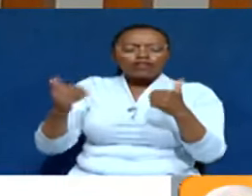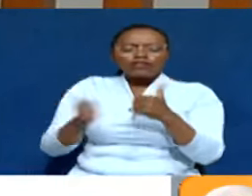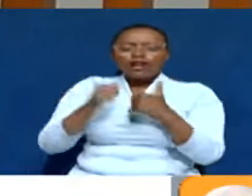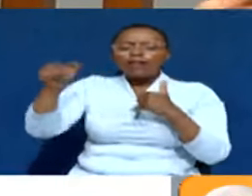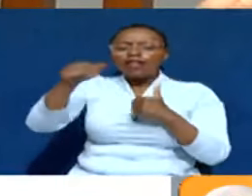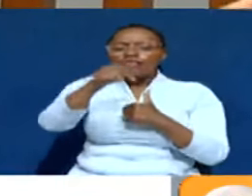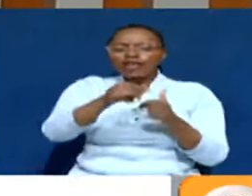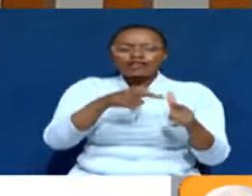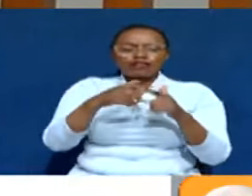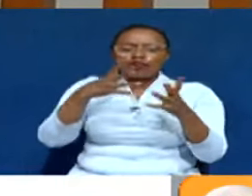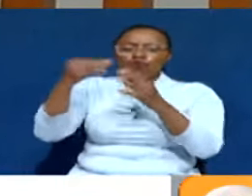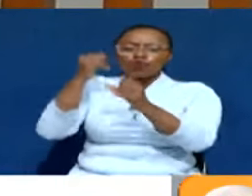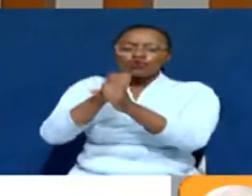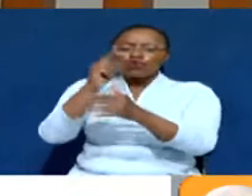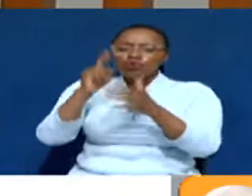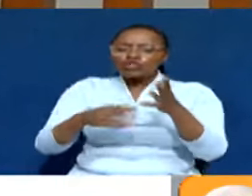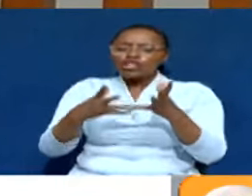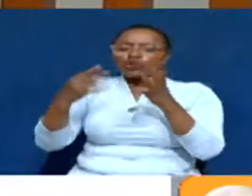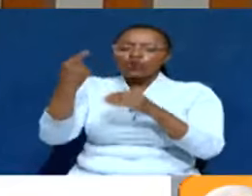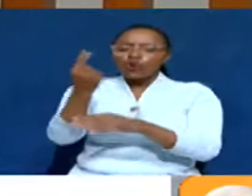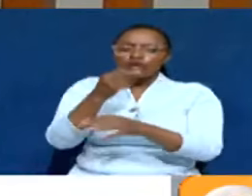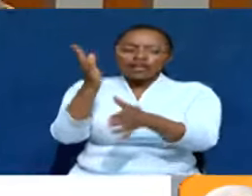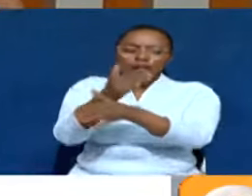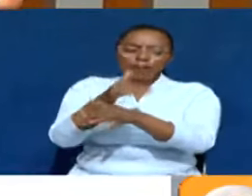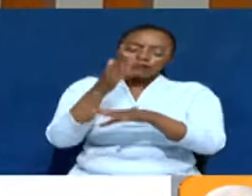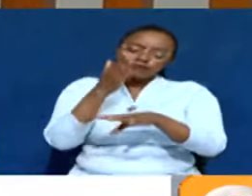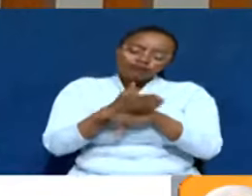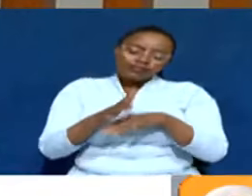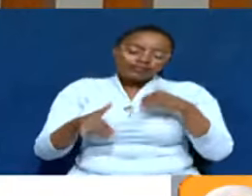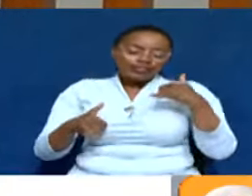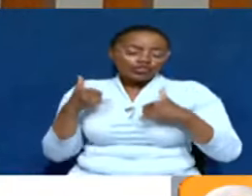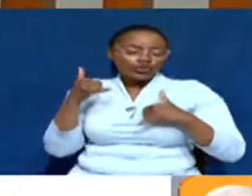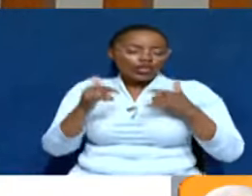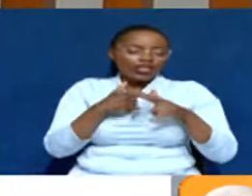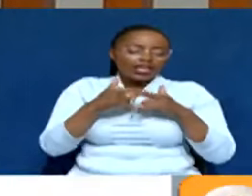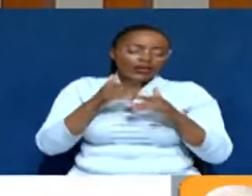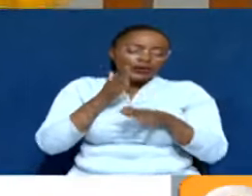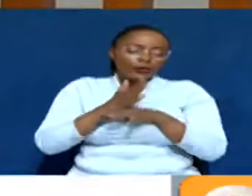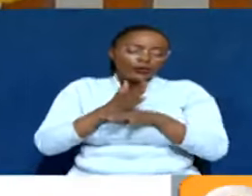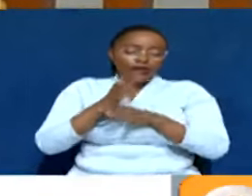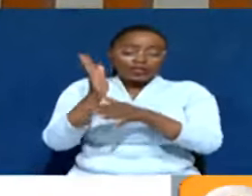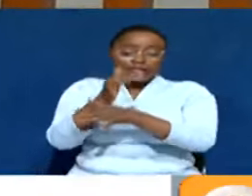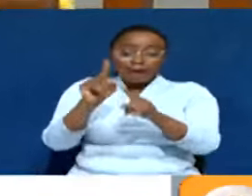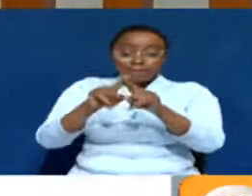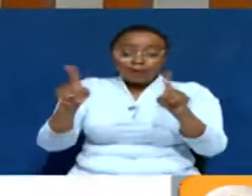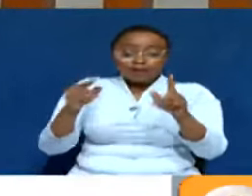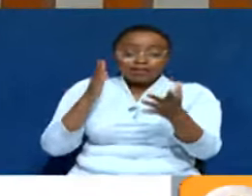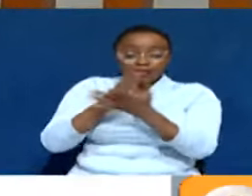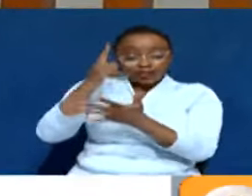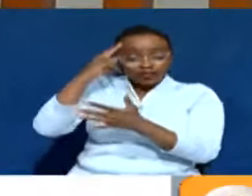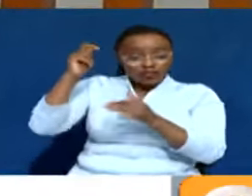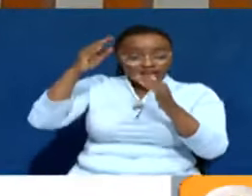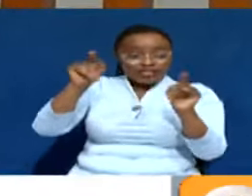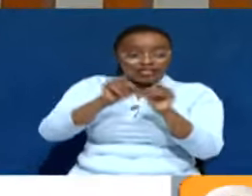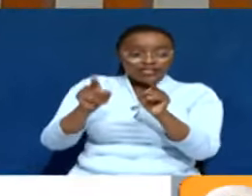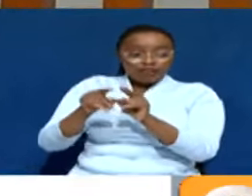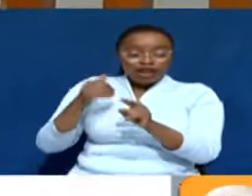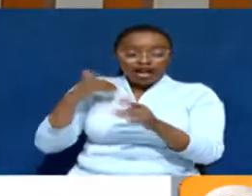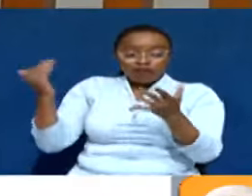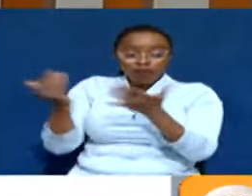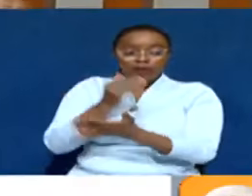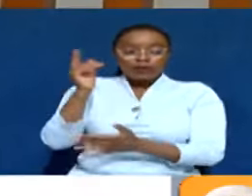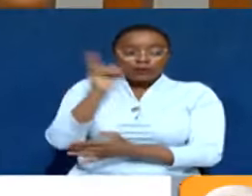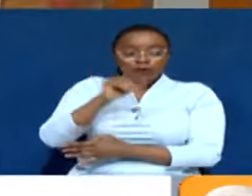happen aje. What will she go? She will just go there kwa embassy, akae asikie raha, atulie pale kwa embassy. But the rights of our Kenyans, bado